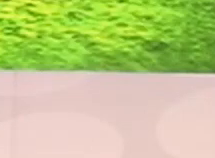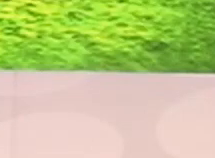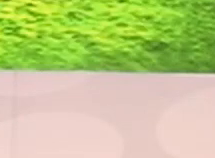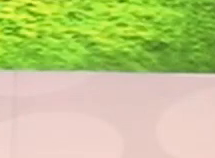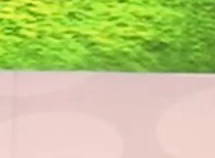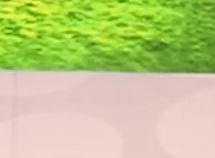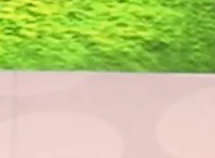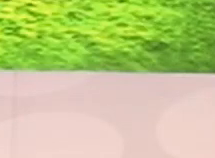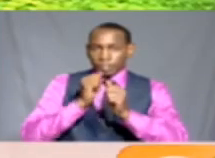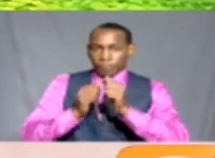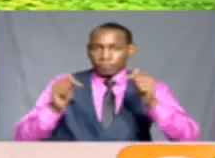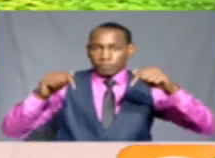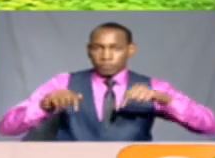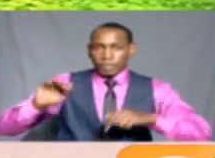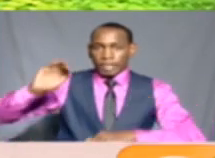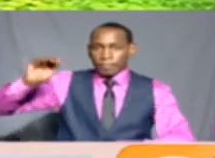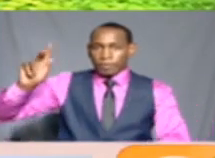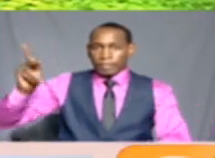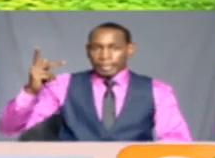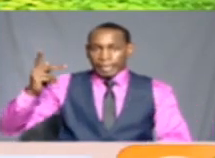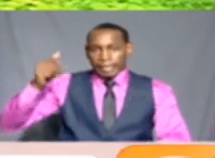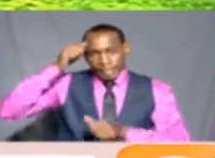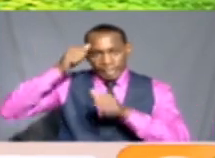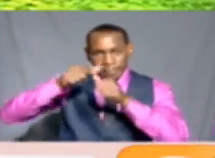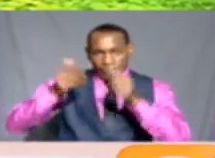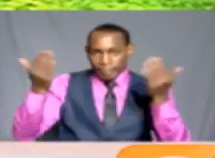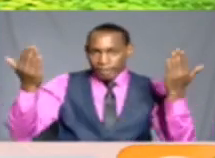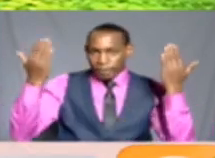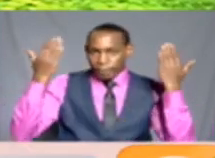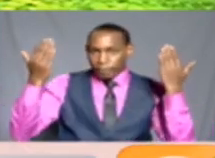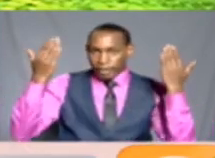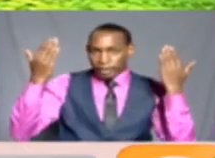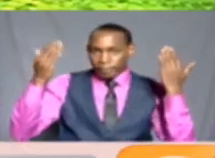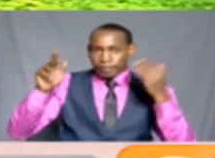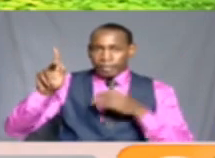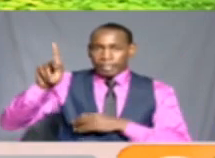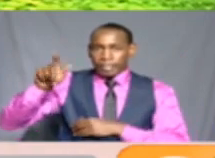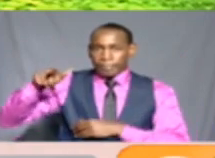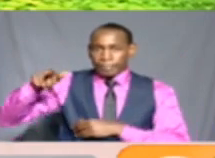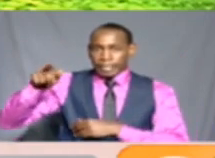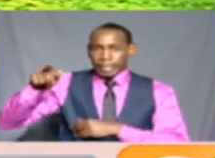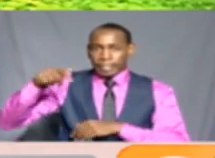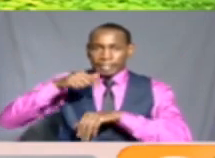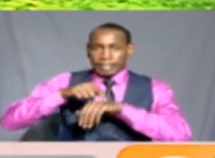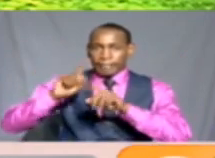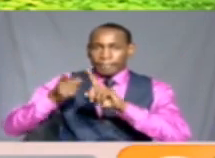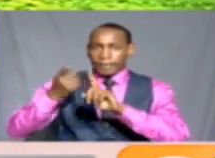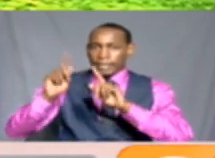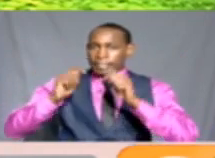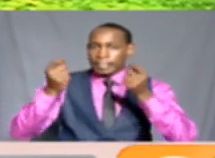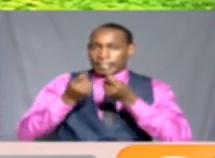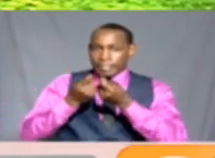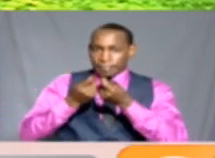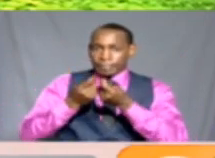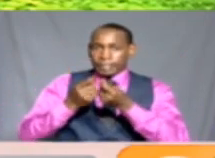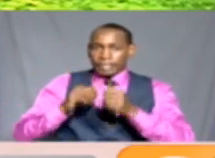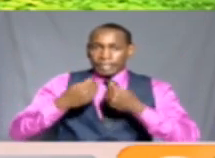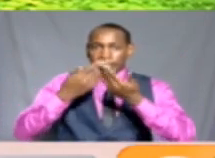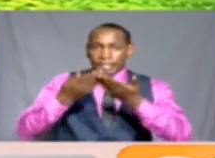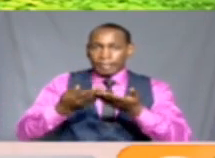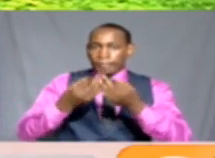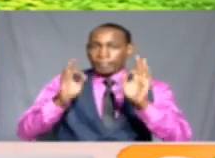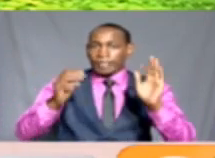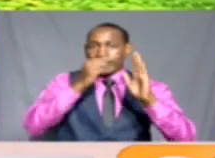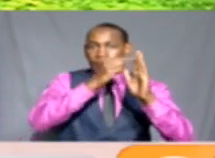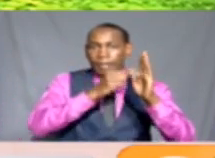In today's sports news, Mount Kenya FC will go down in history of Kenyan football as the first club ever to give a